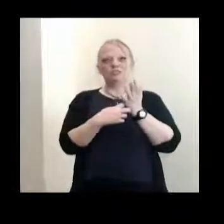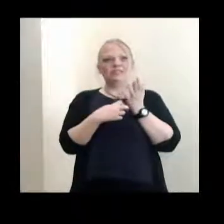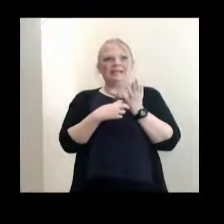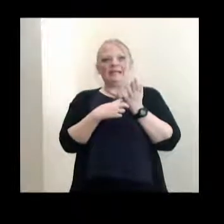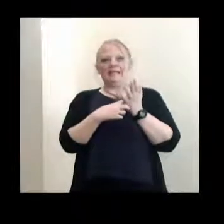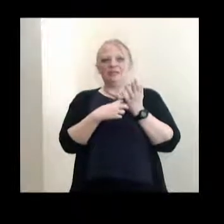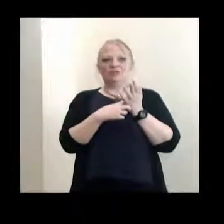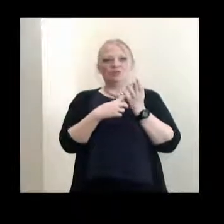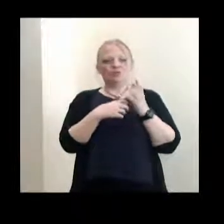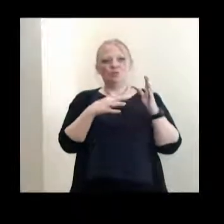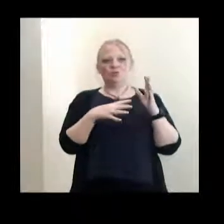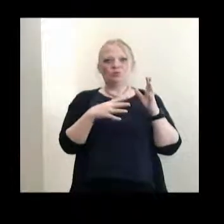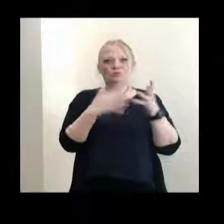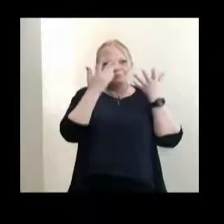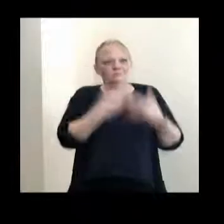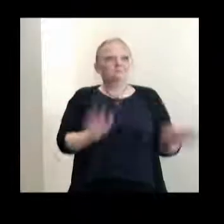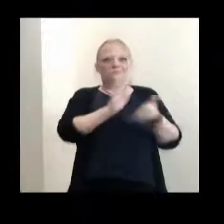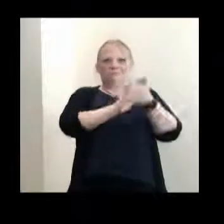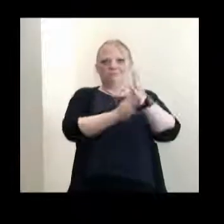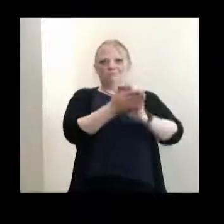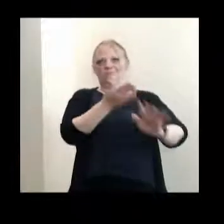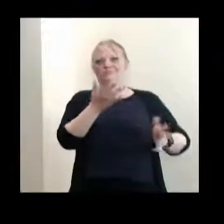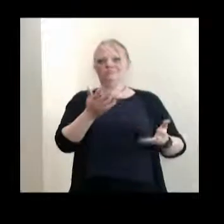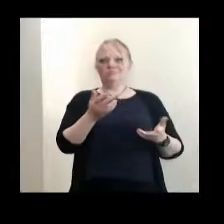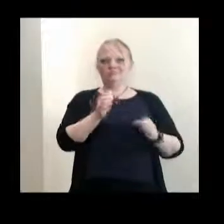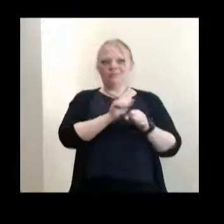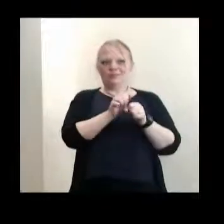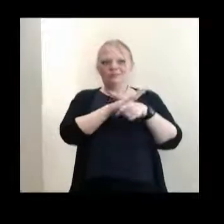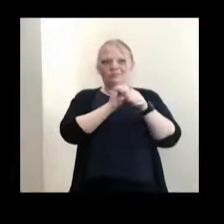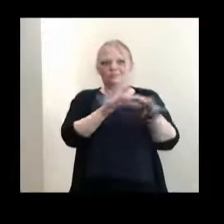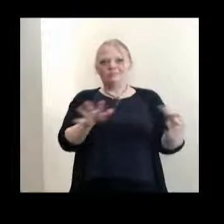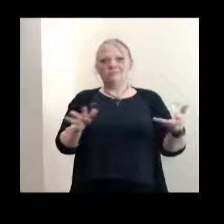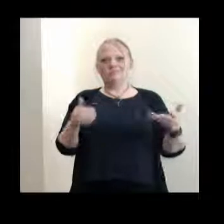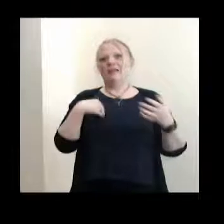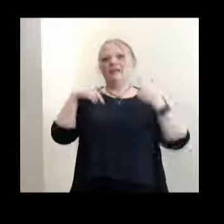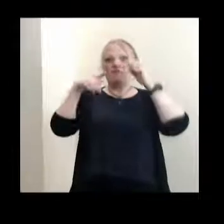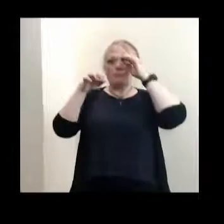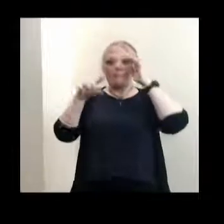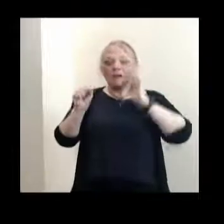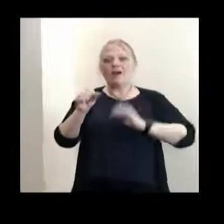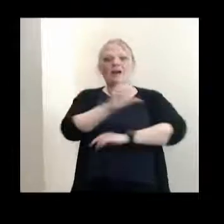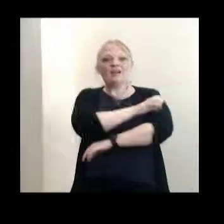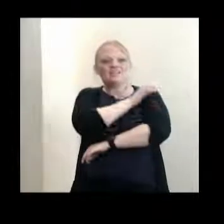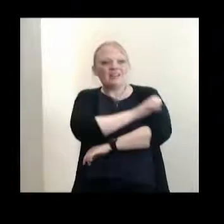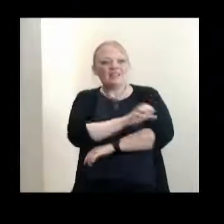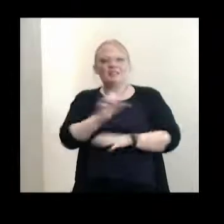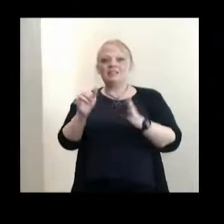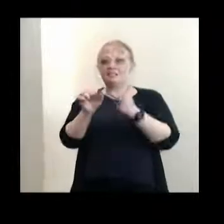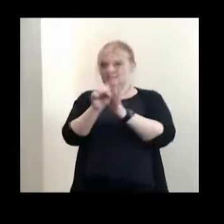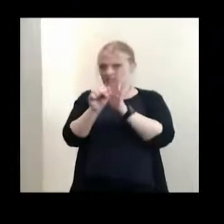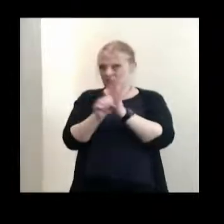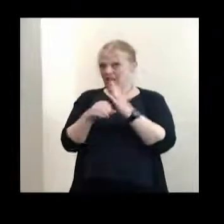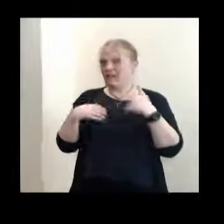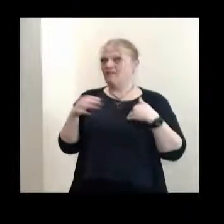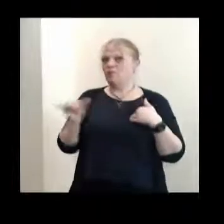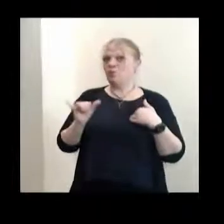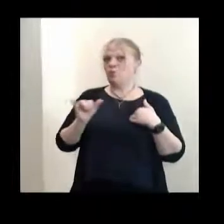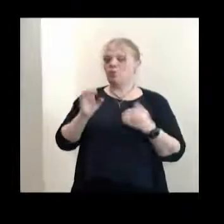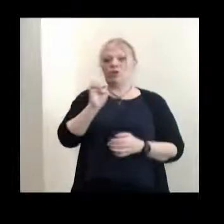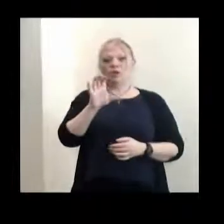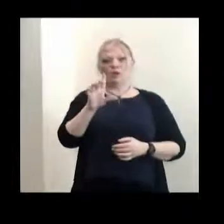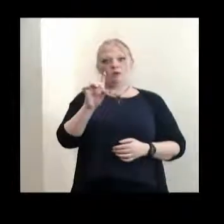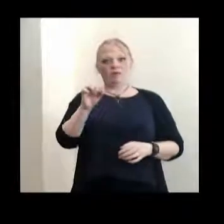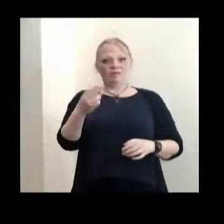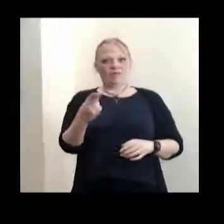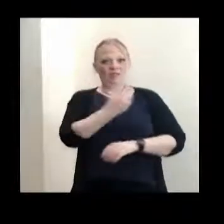Erie County, we have vaccine pods. Other clinics in New York State has vaccine pods too. Our Erie County Health